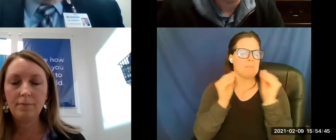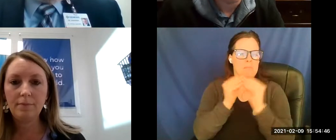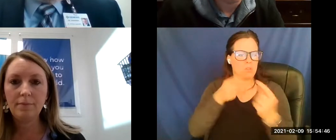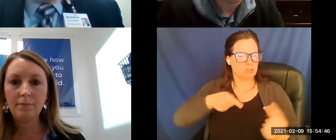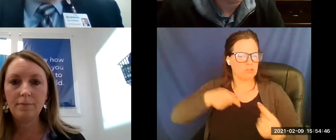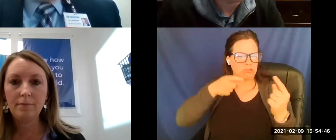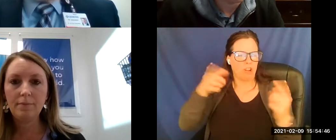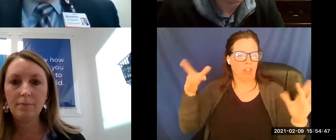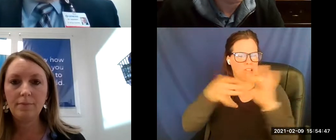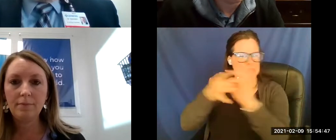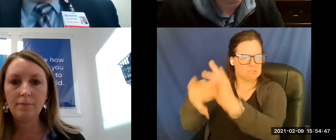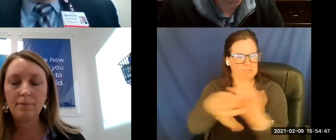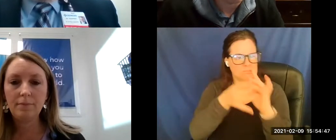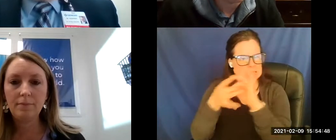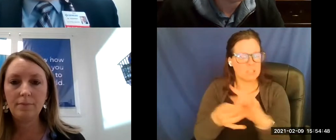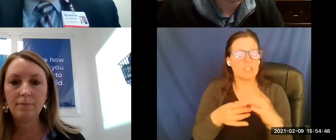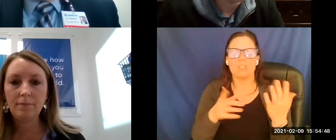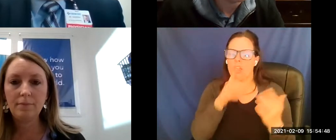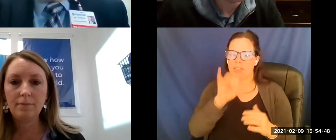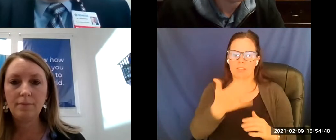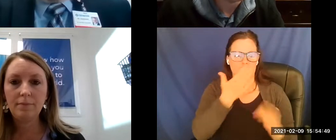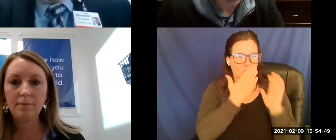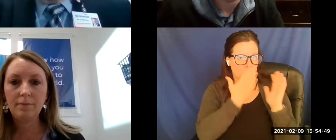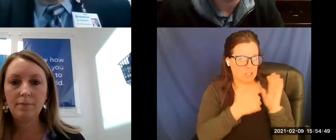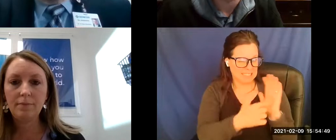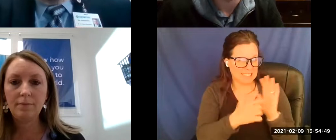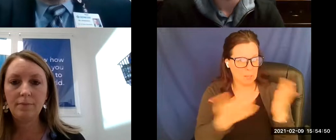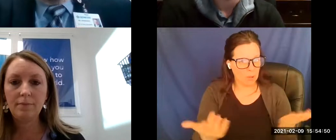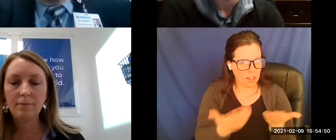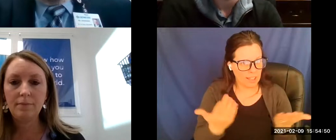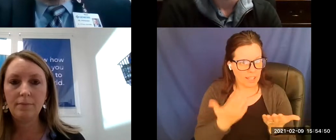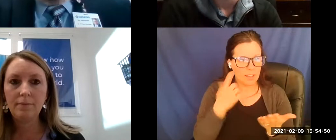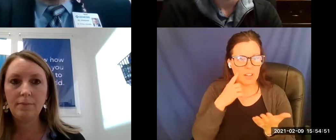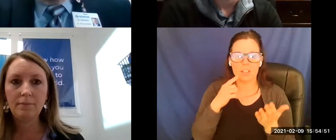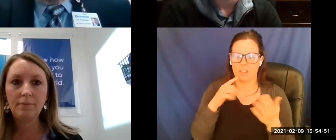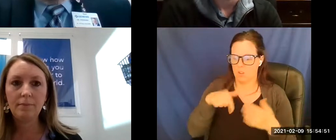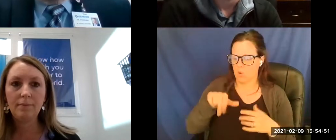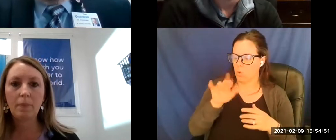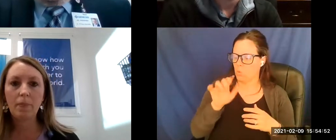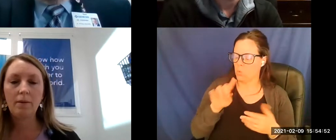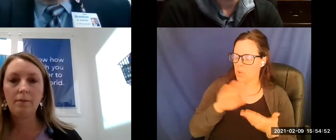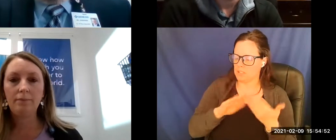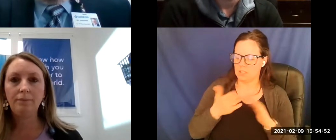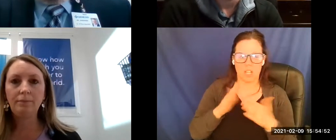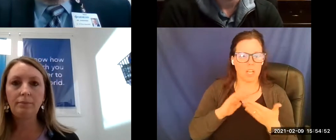been really an example set, I think, for other areas at how well the Quad City community has bonded together on these